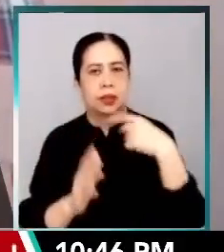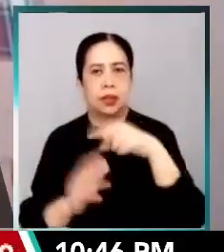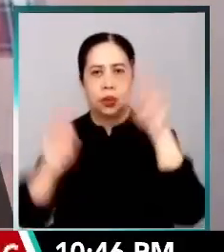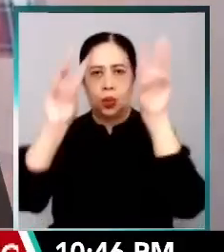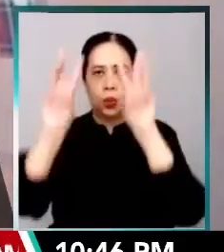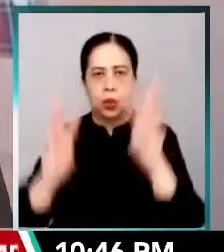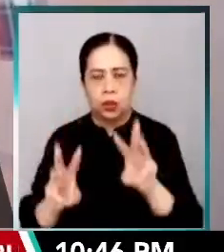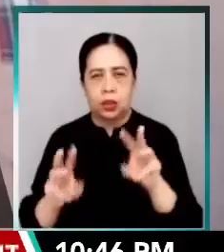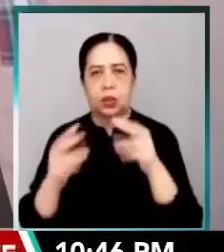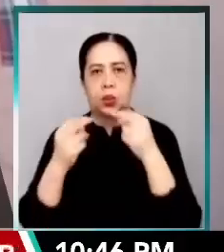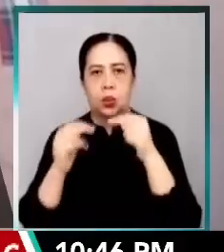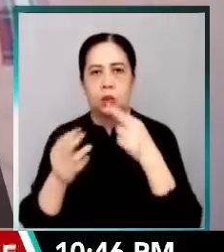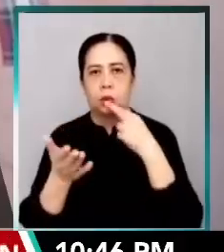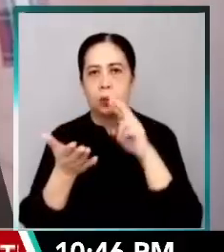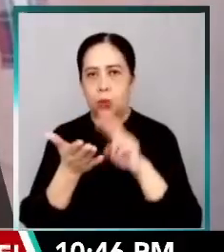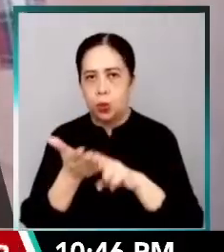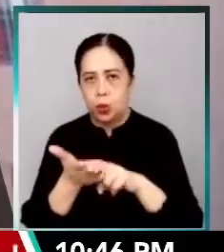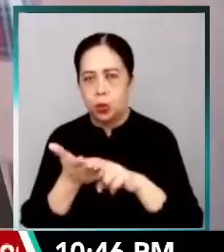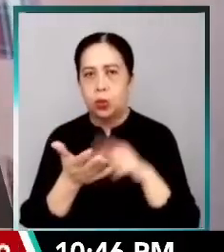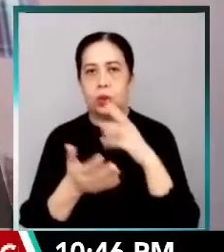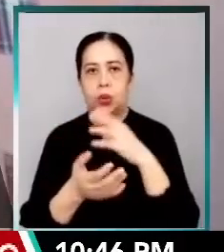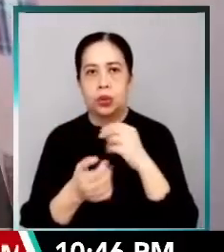reports and coverage,